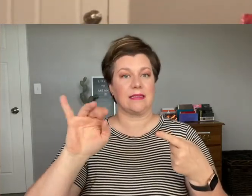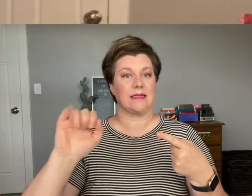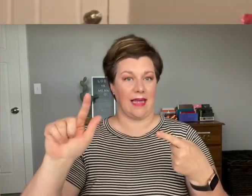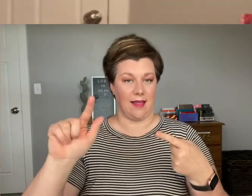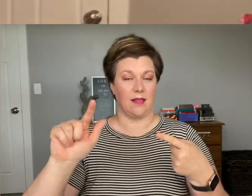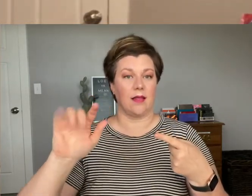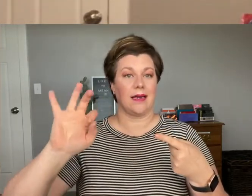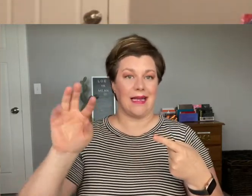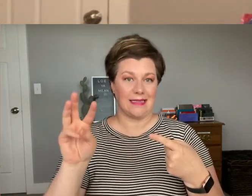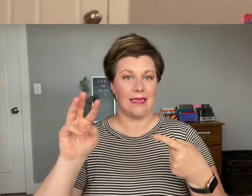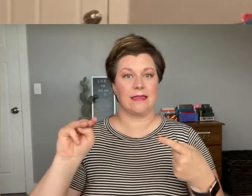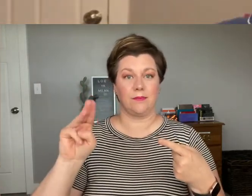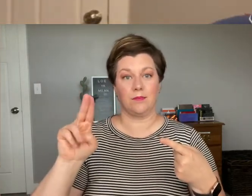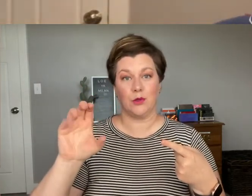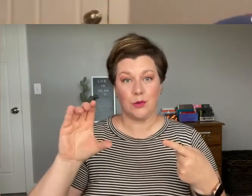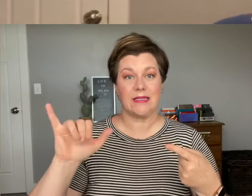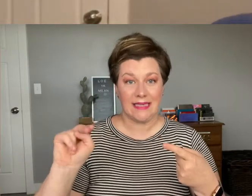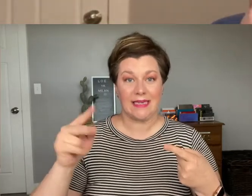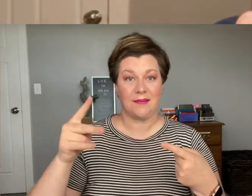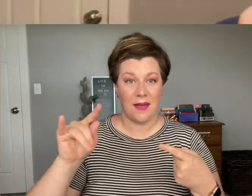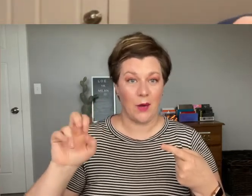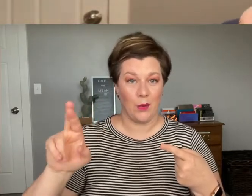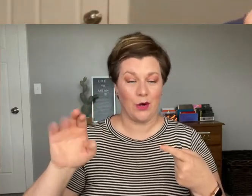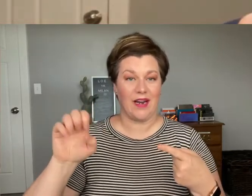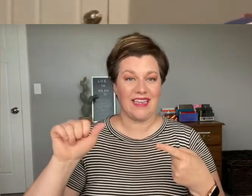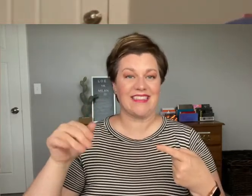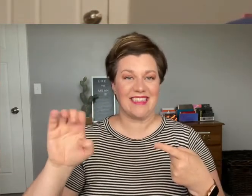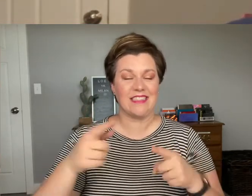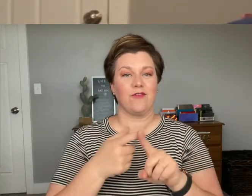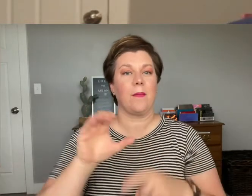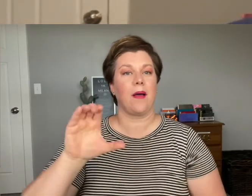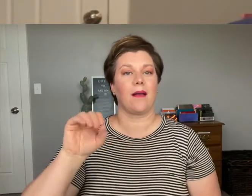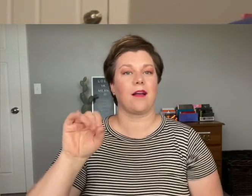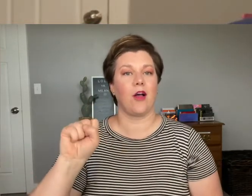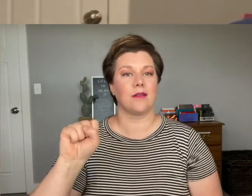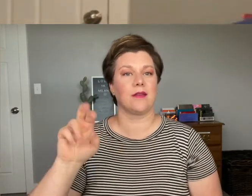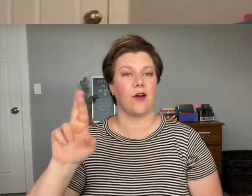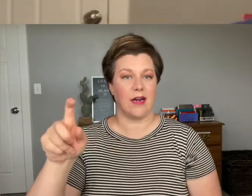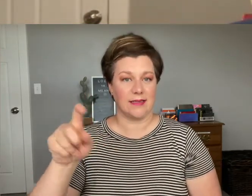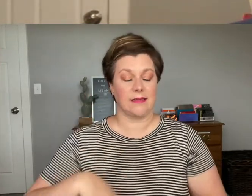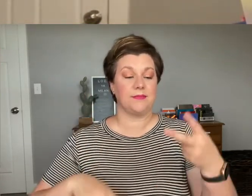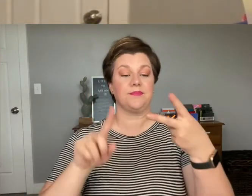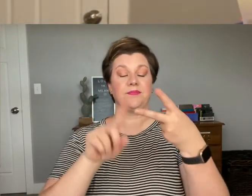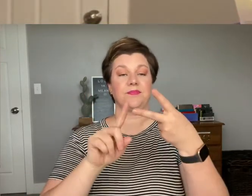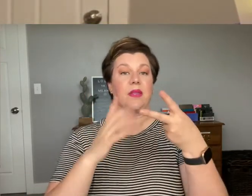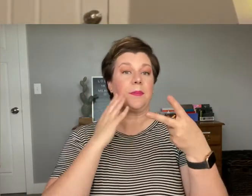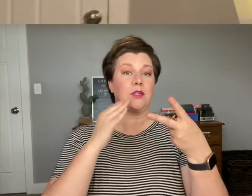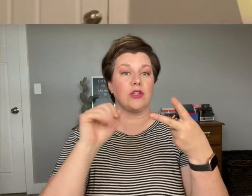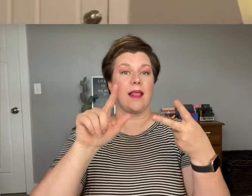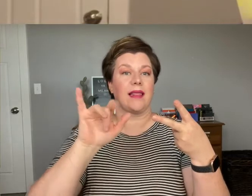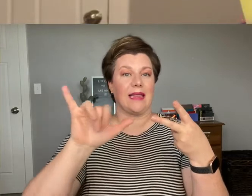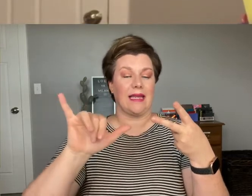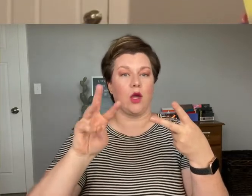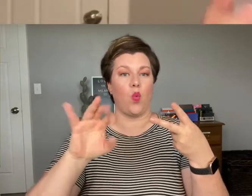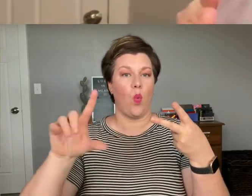essences that I am going to be mixing today. I have the Advanced Snail 96 Mucin